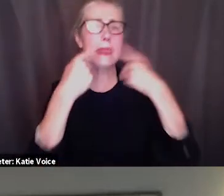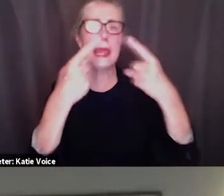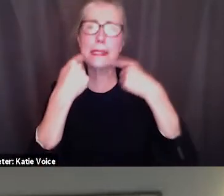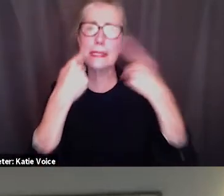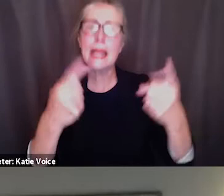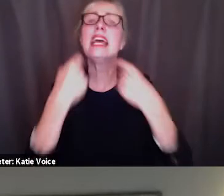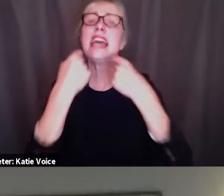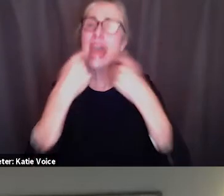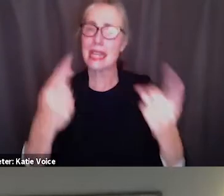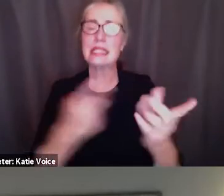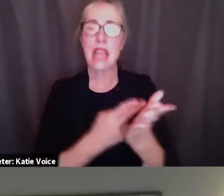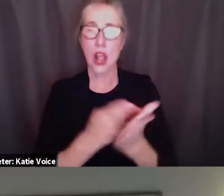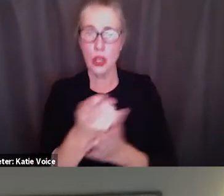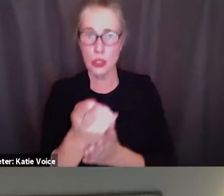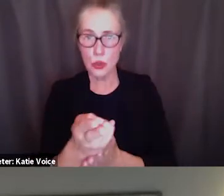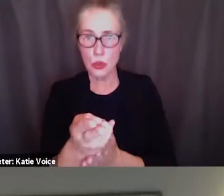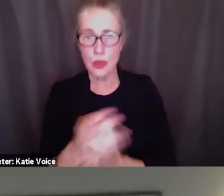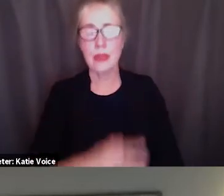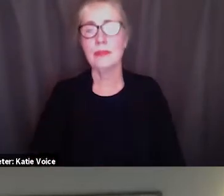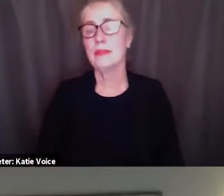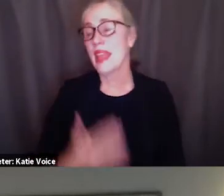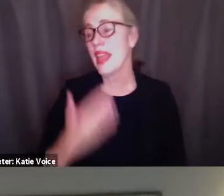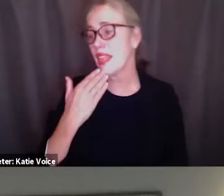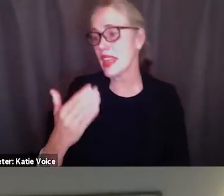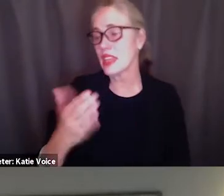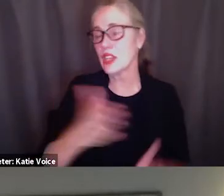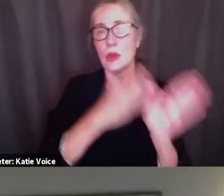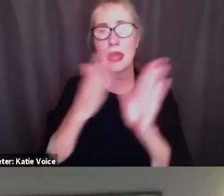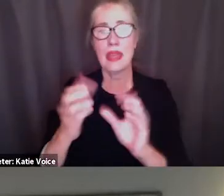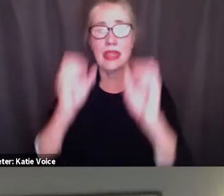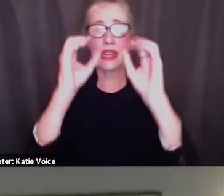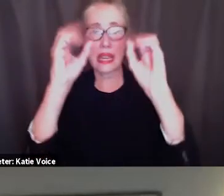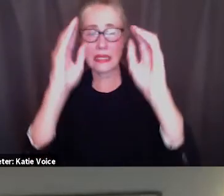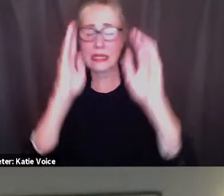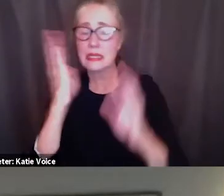Thank you. Our next speaker is Paul Rooney.